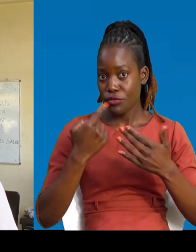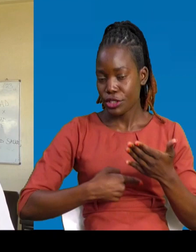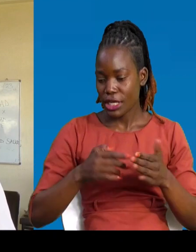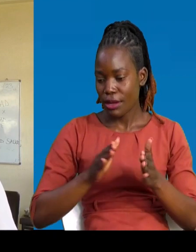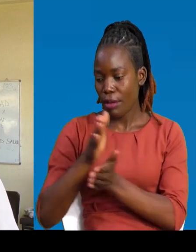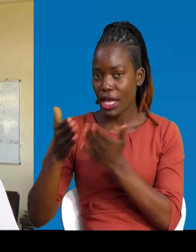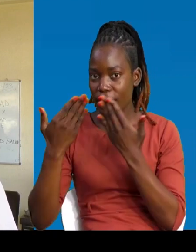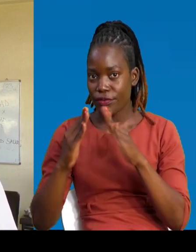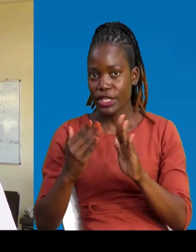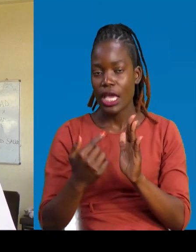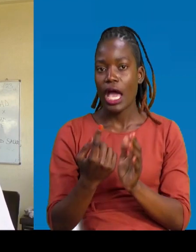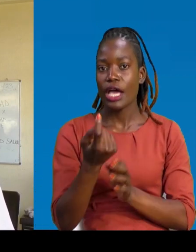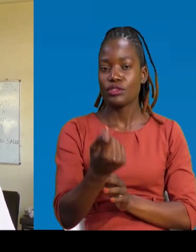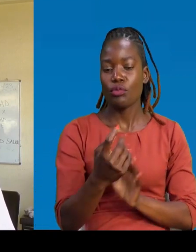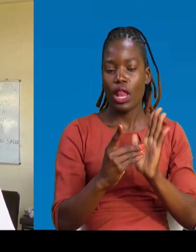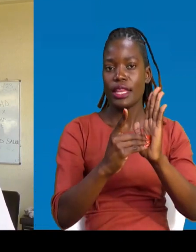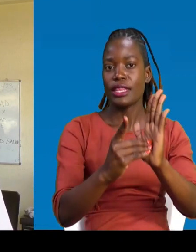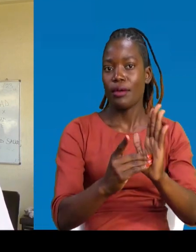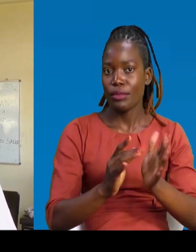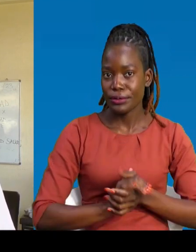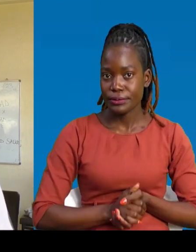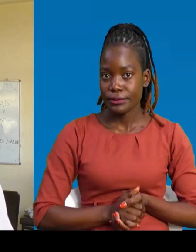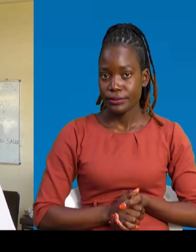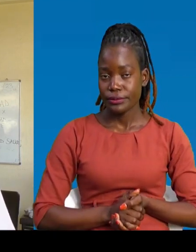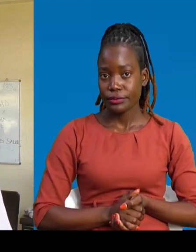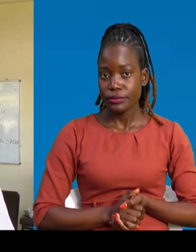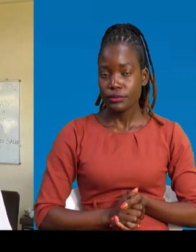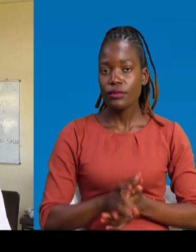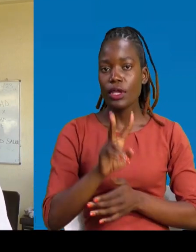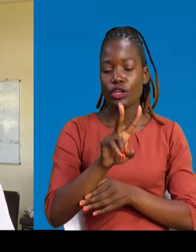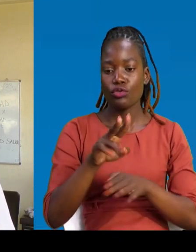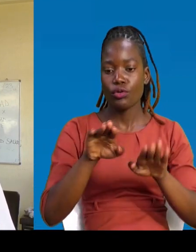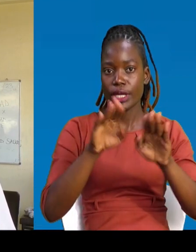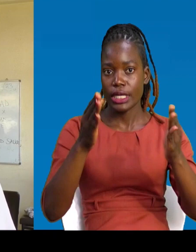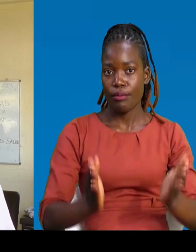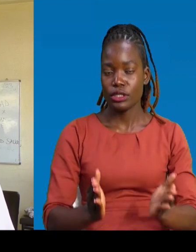is a small demo. This is a combined of two table combined.